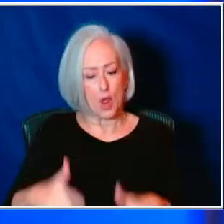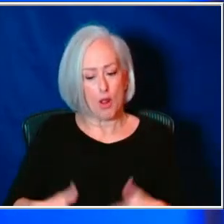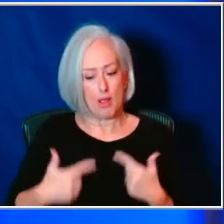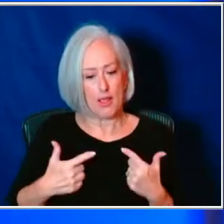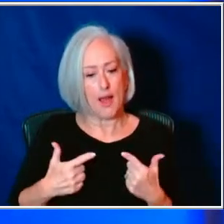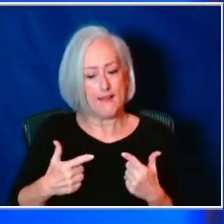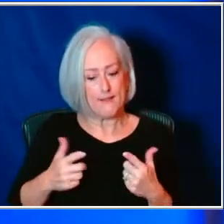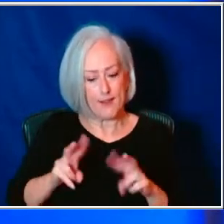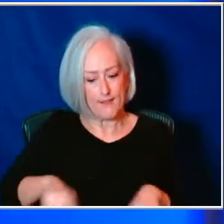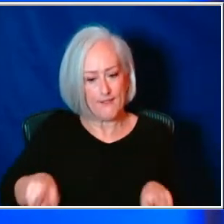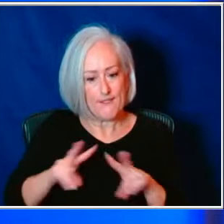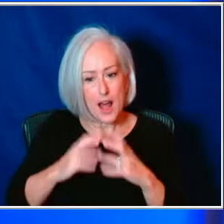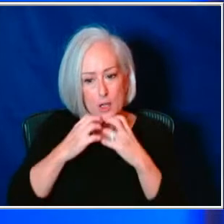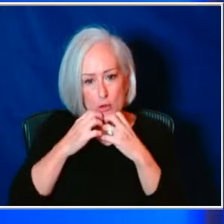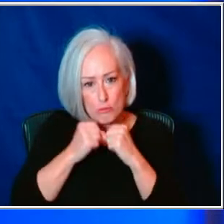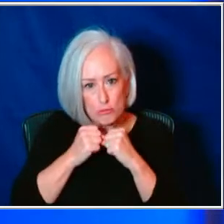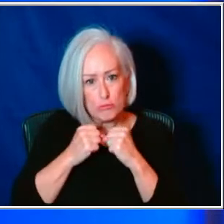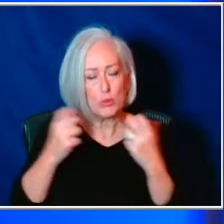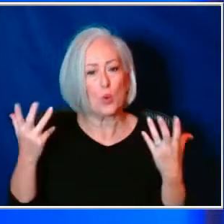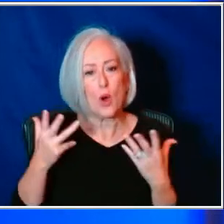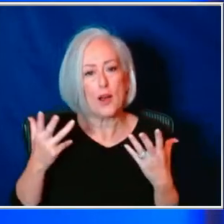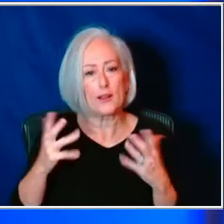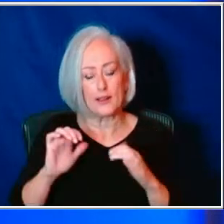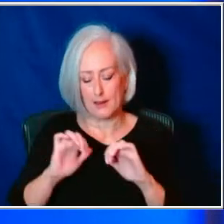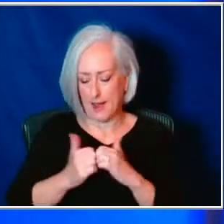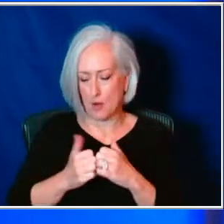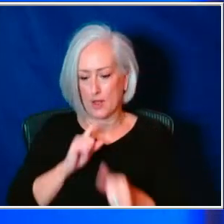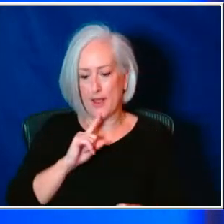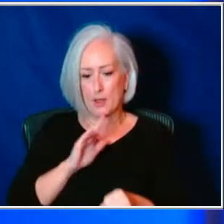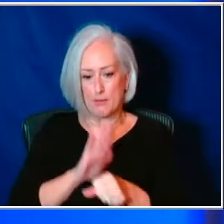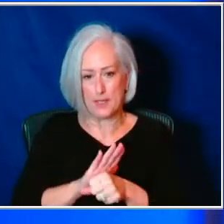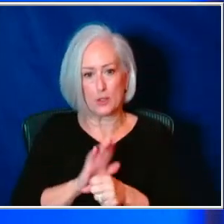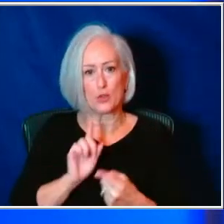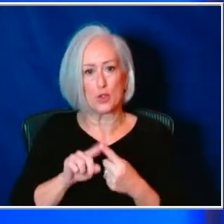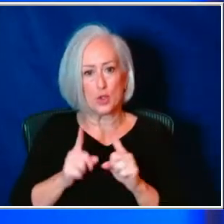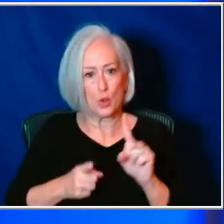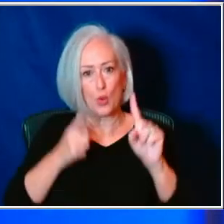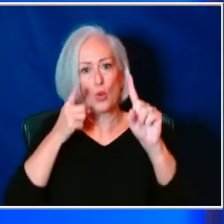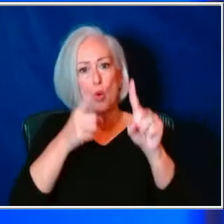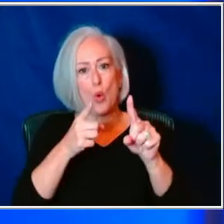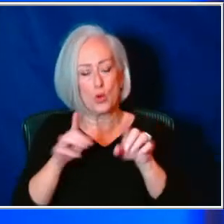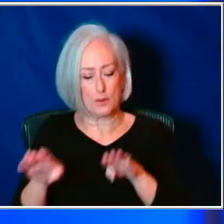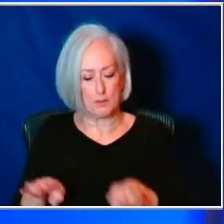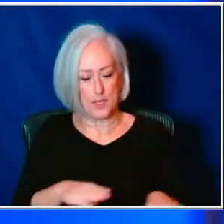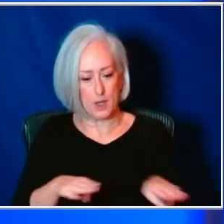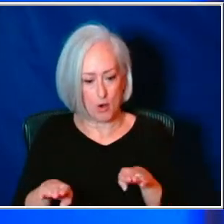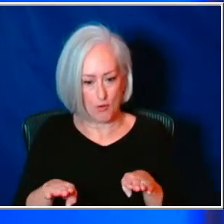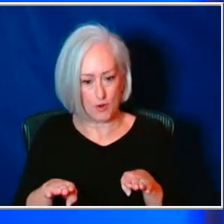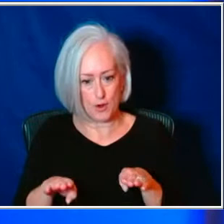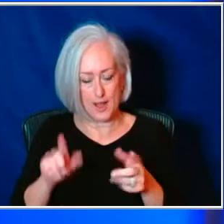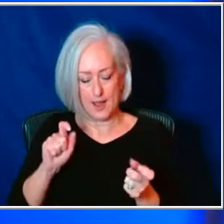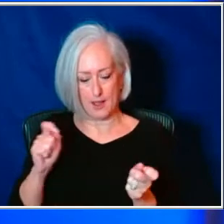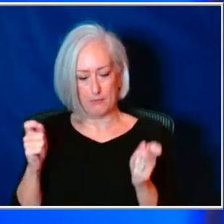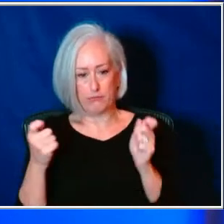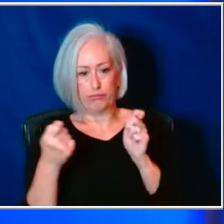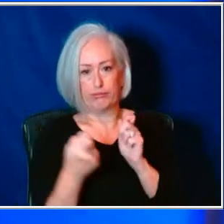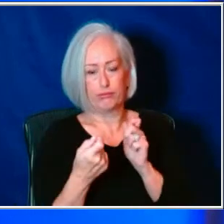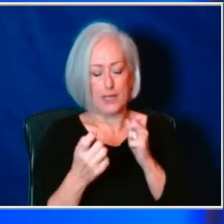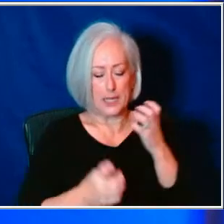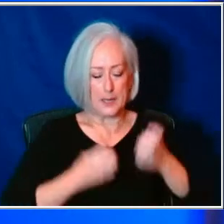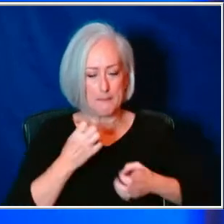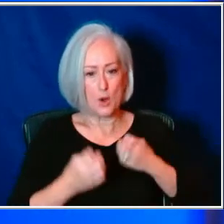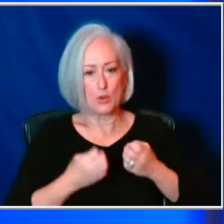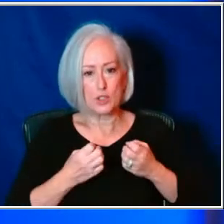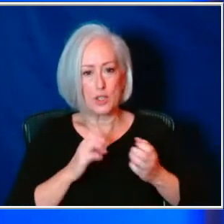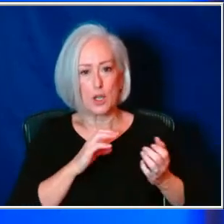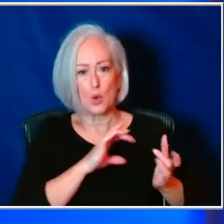can commit to goals and behaviors and changing their emotions and feelings surrounding pain so that they can reach those goals